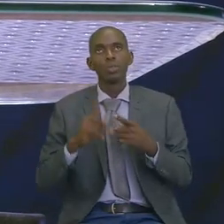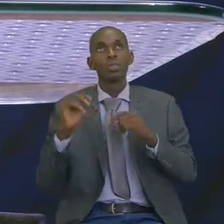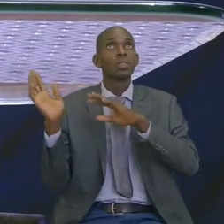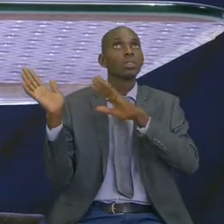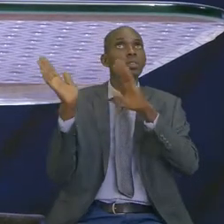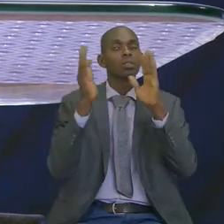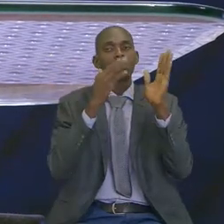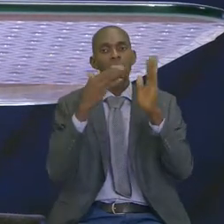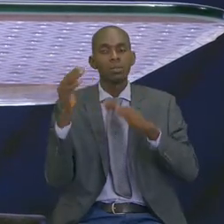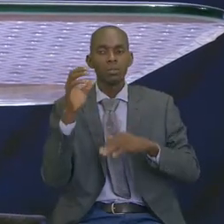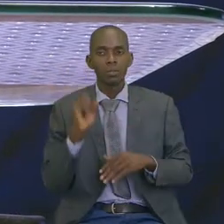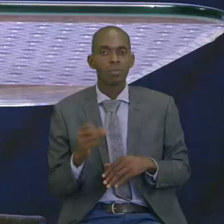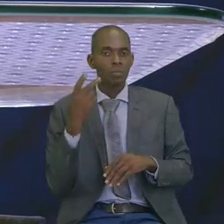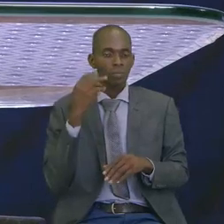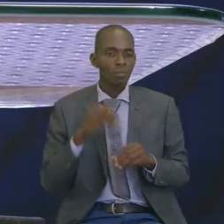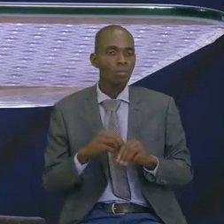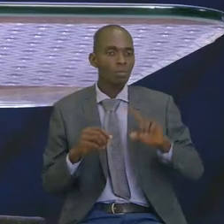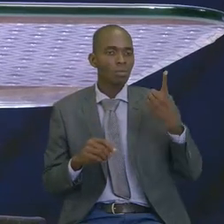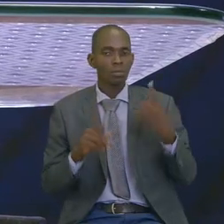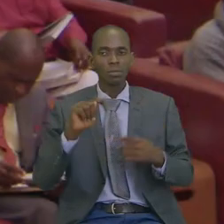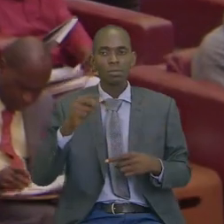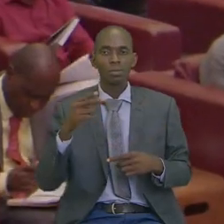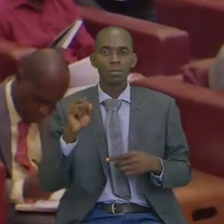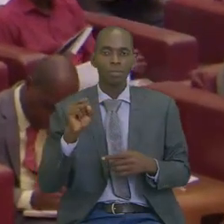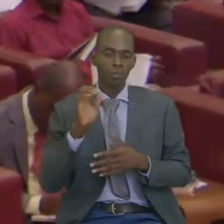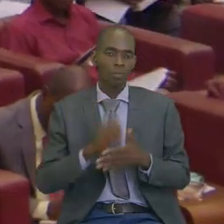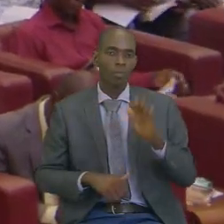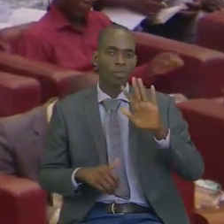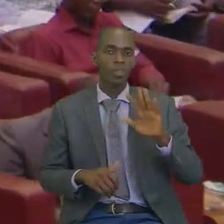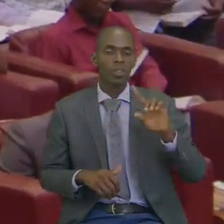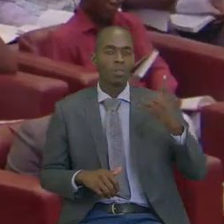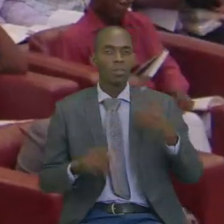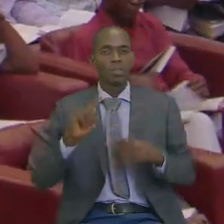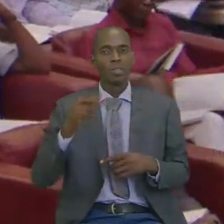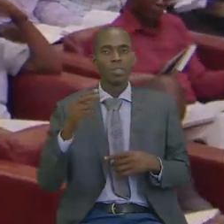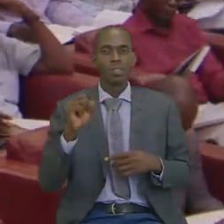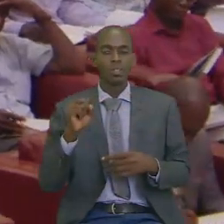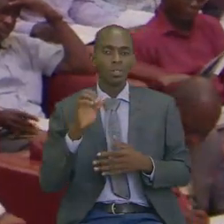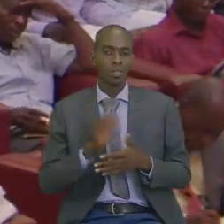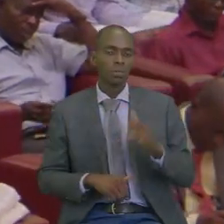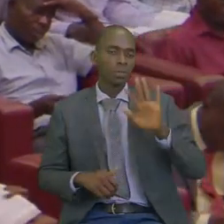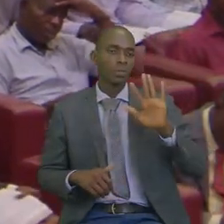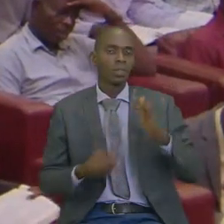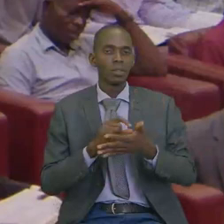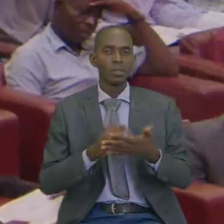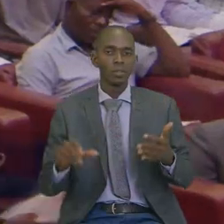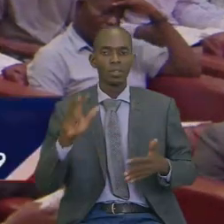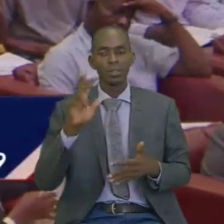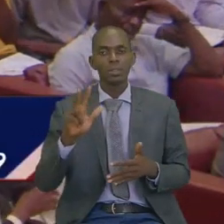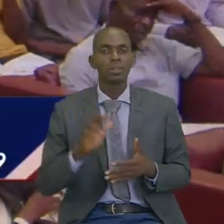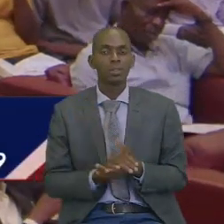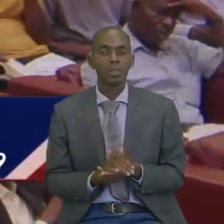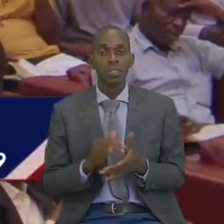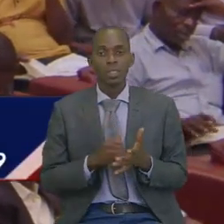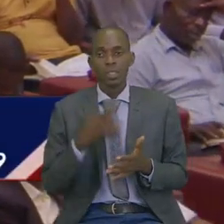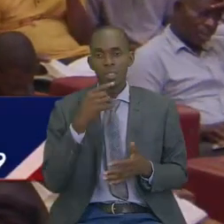skies. We're looking at 1 Thessalonians chapter 5, reading from verse 3. In 1 Thessalonians chapter 5, verse 3,